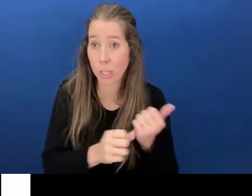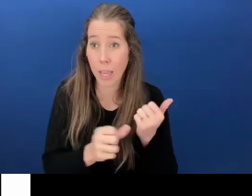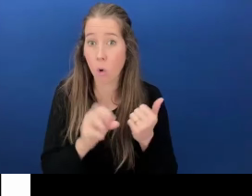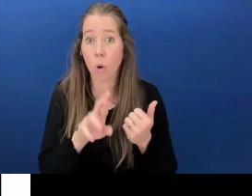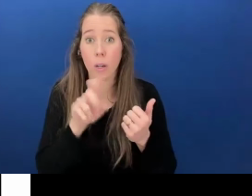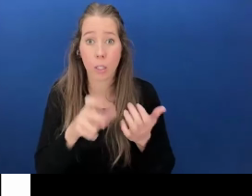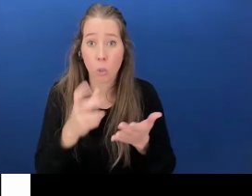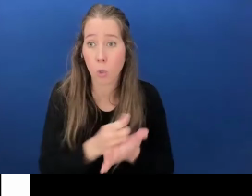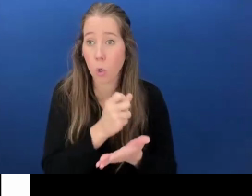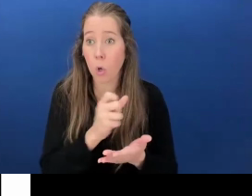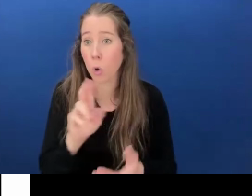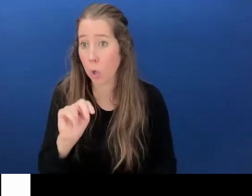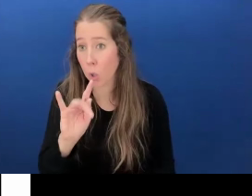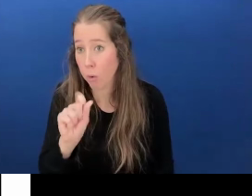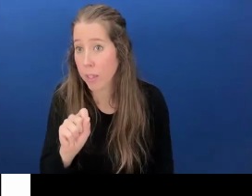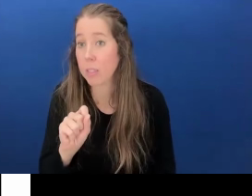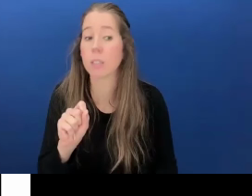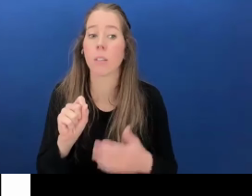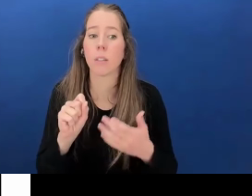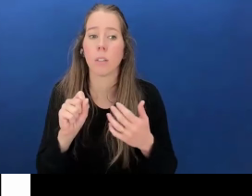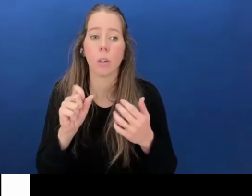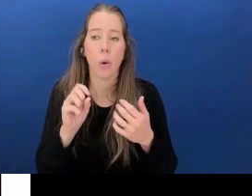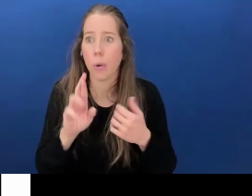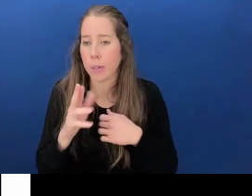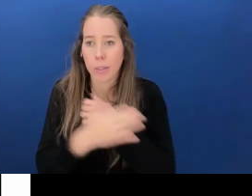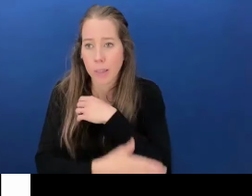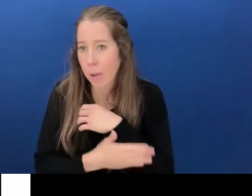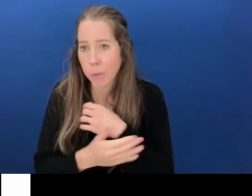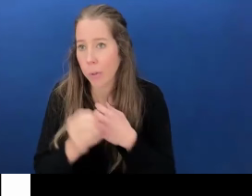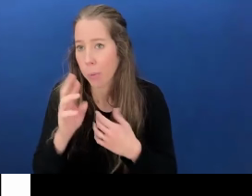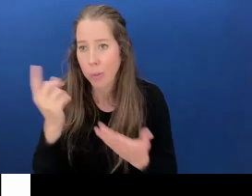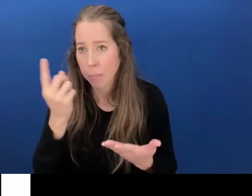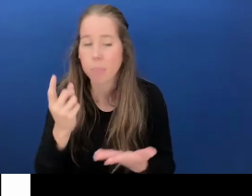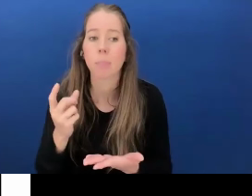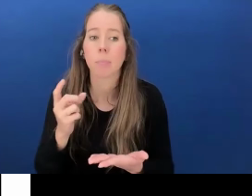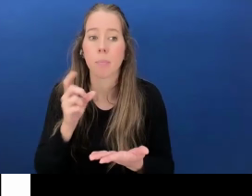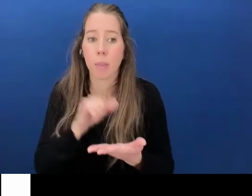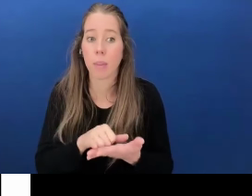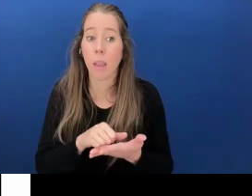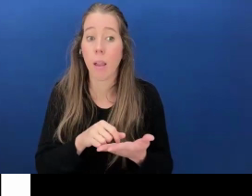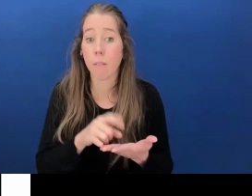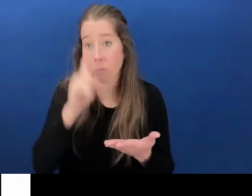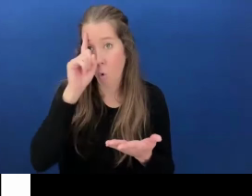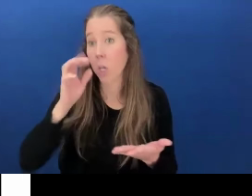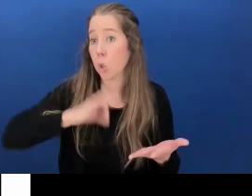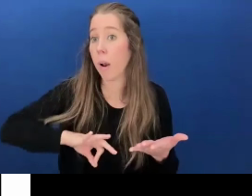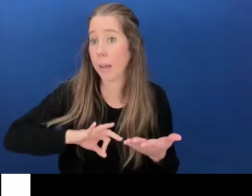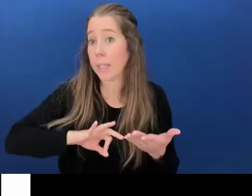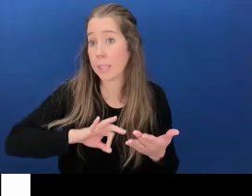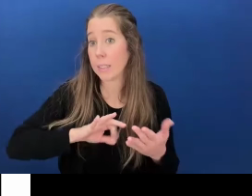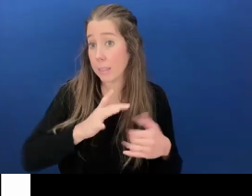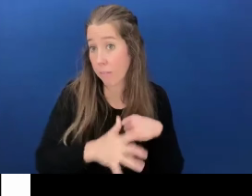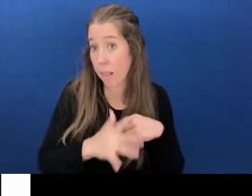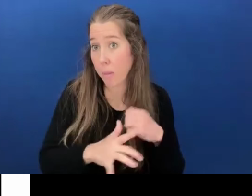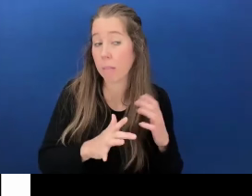program they're with in the community, like with the county or something, that 4 credit version is available for them. But for a lot